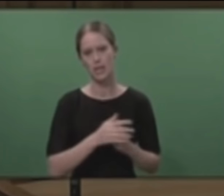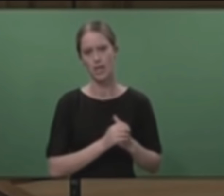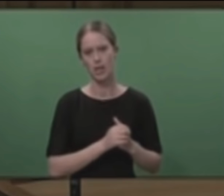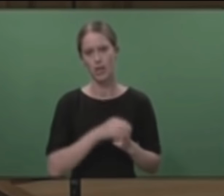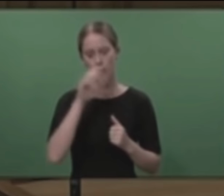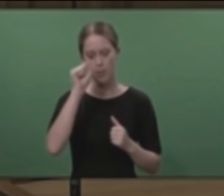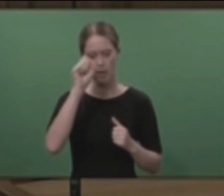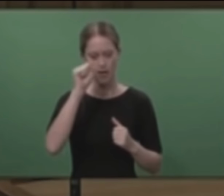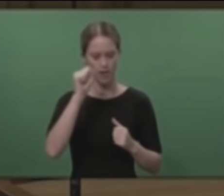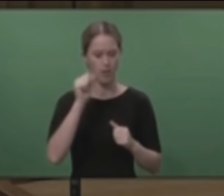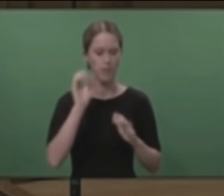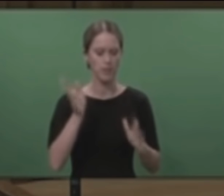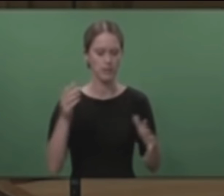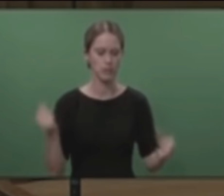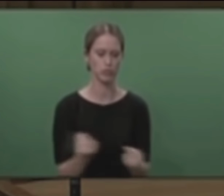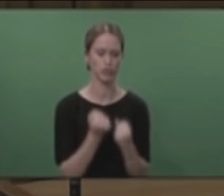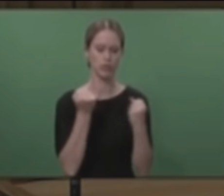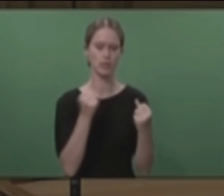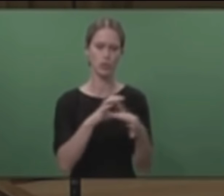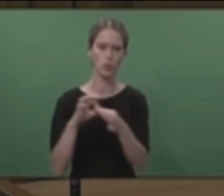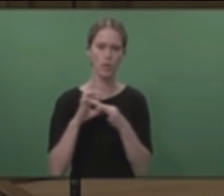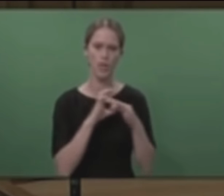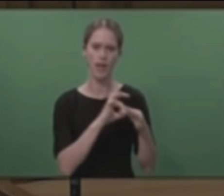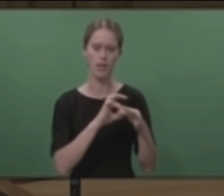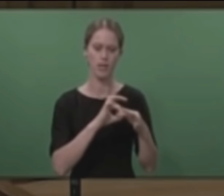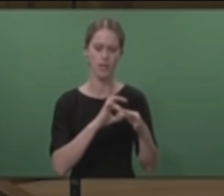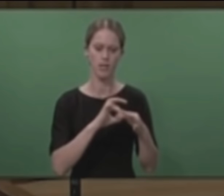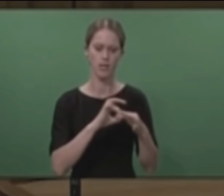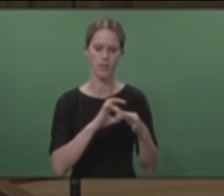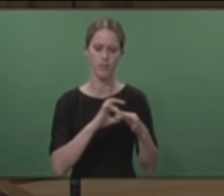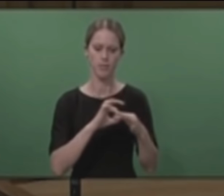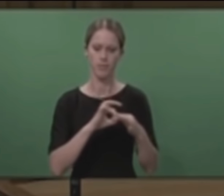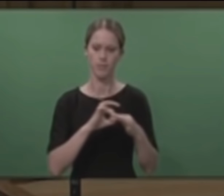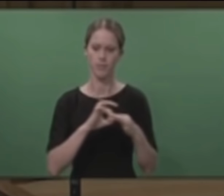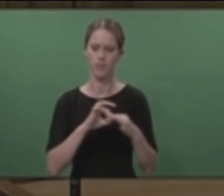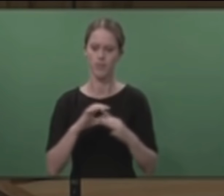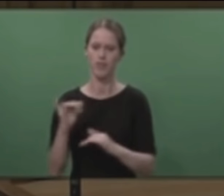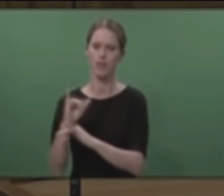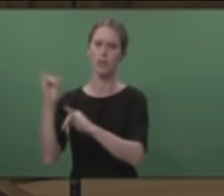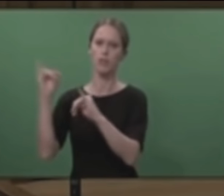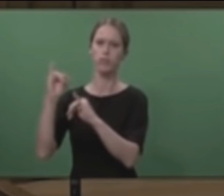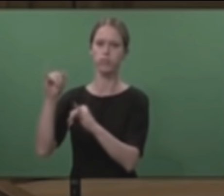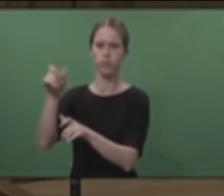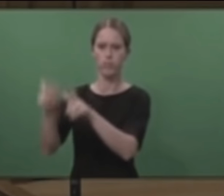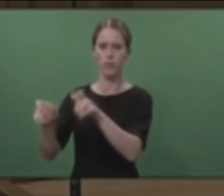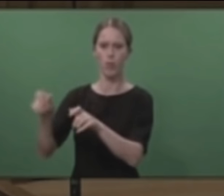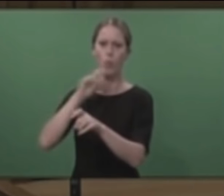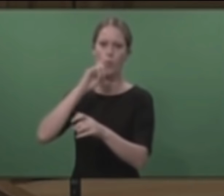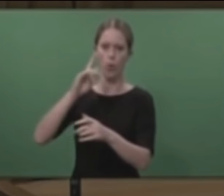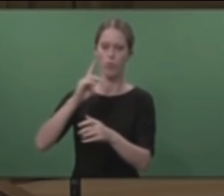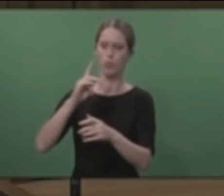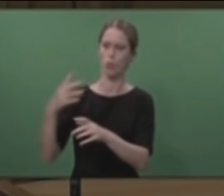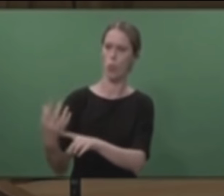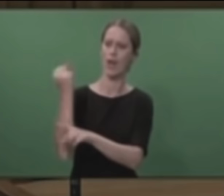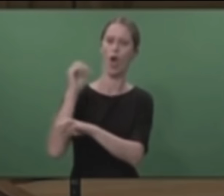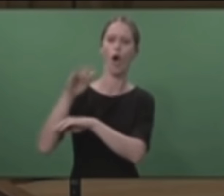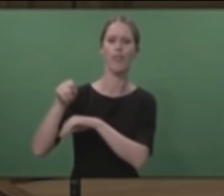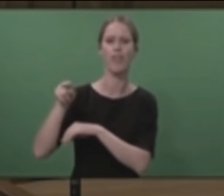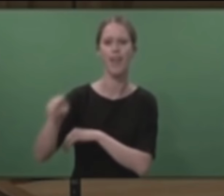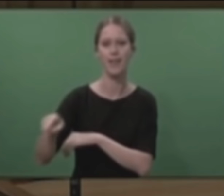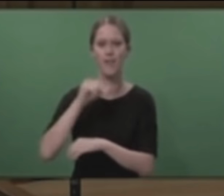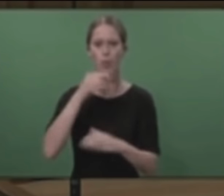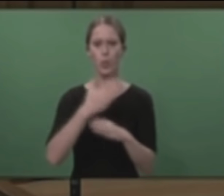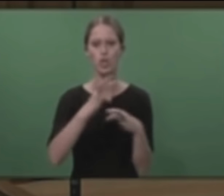our strengths as a people will we prevail against the malevolent forces of intolerance and hate. That